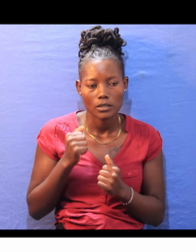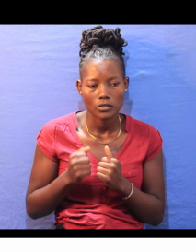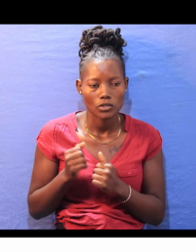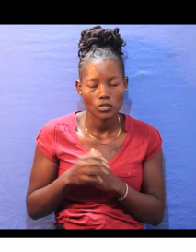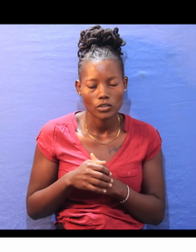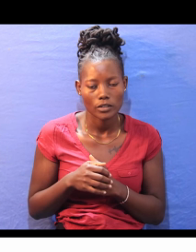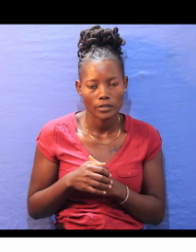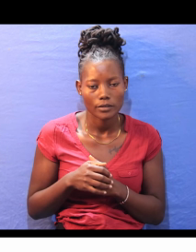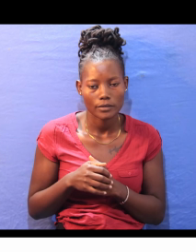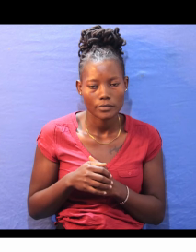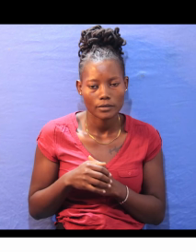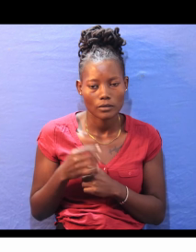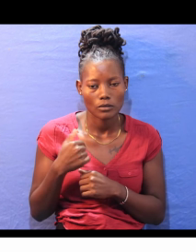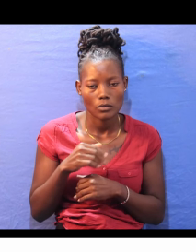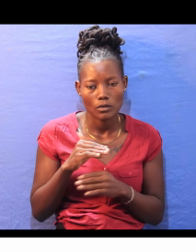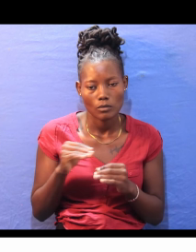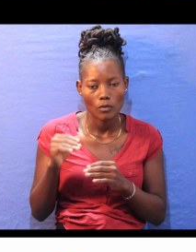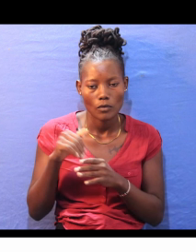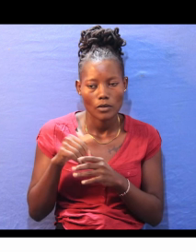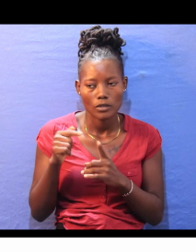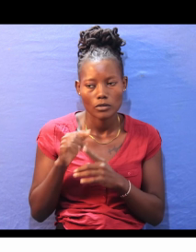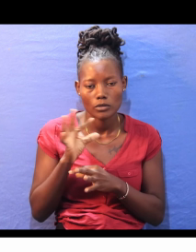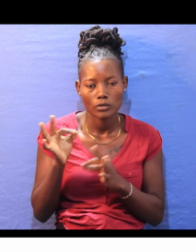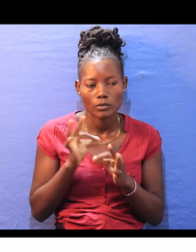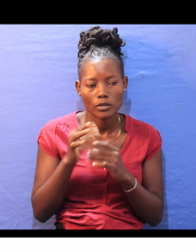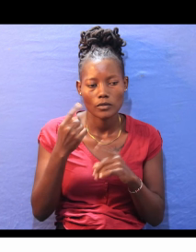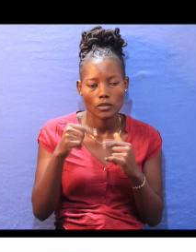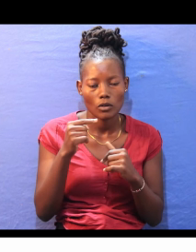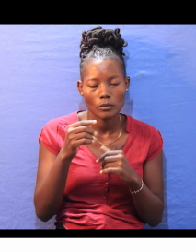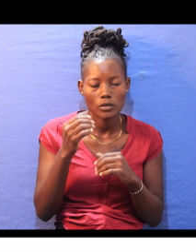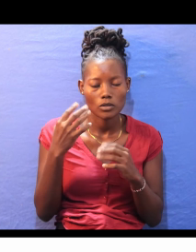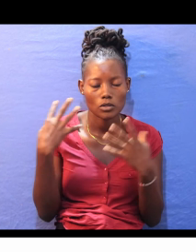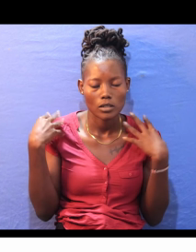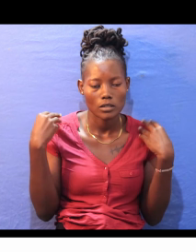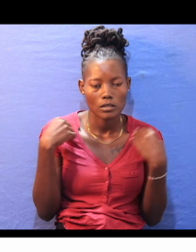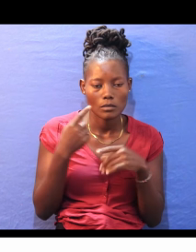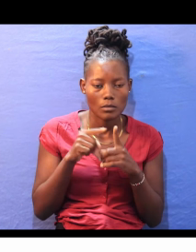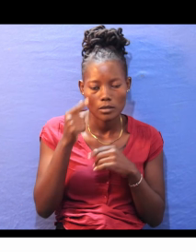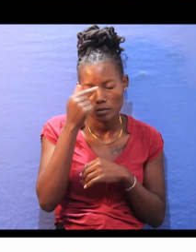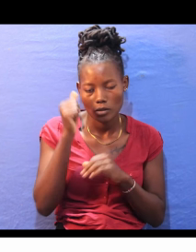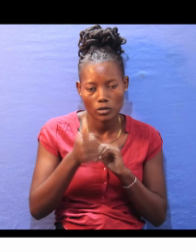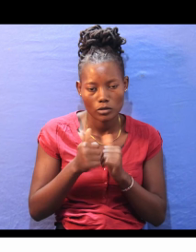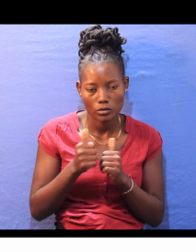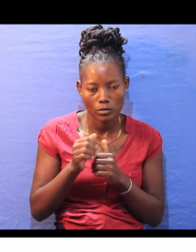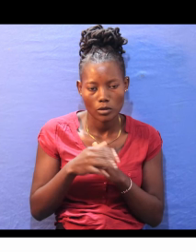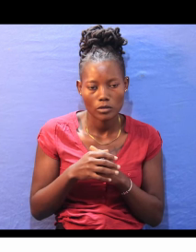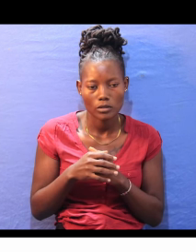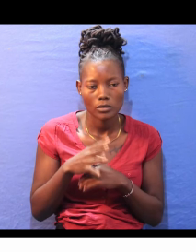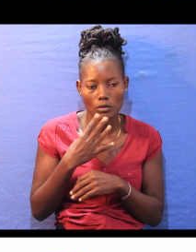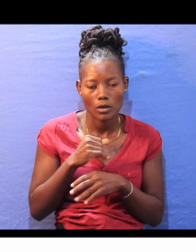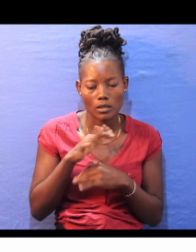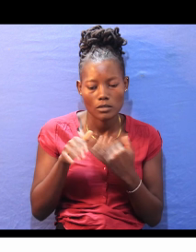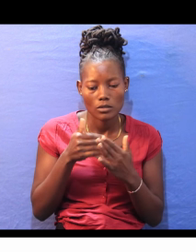We're not going to really get into too many specific competition exercises, but because sports require those movements, jumping and